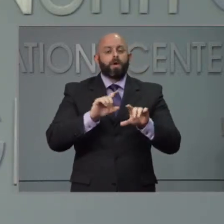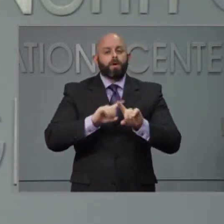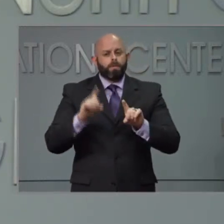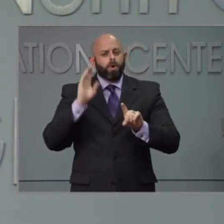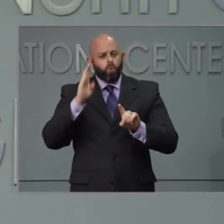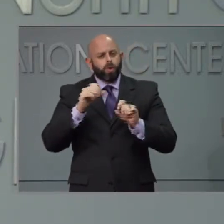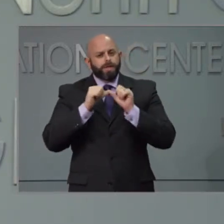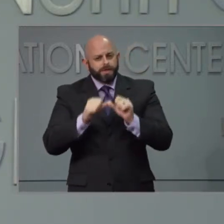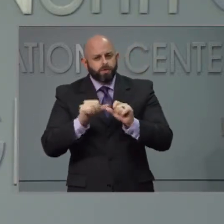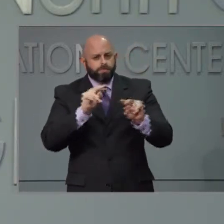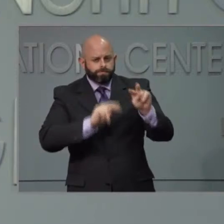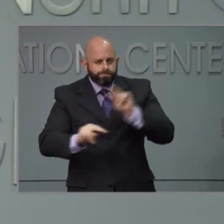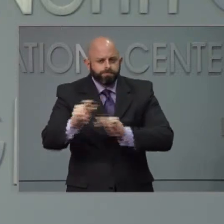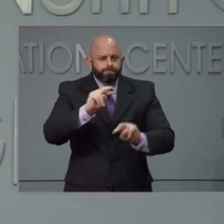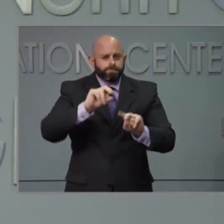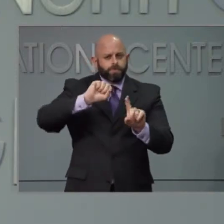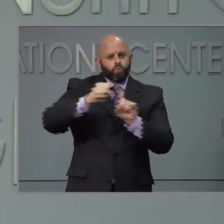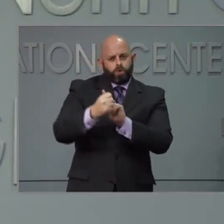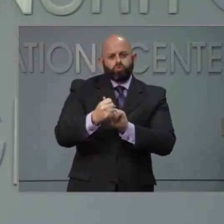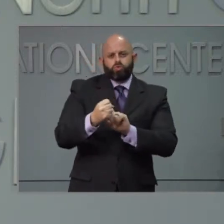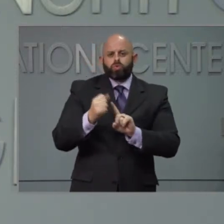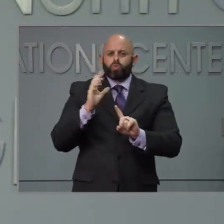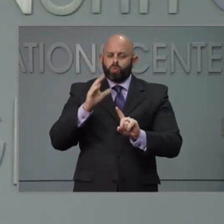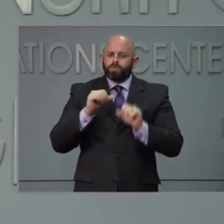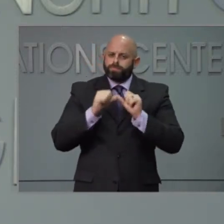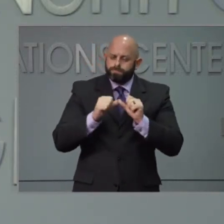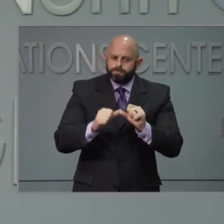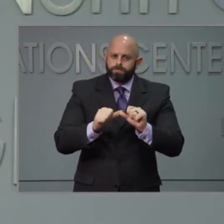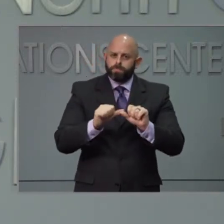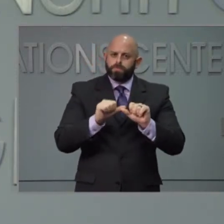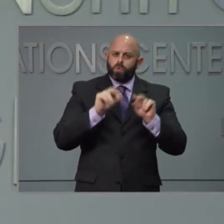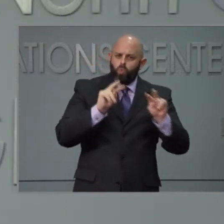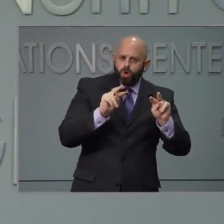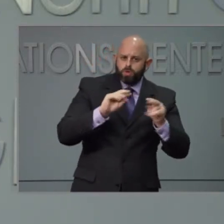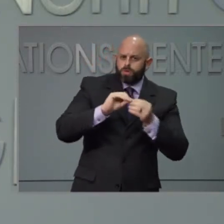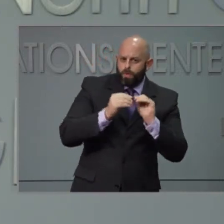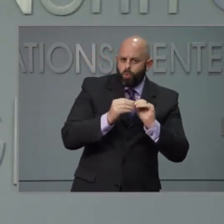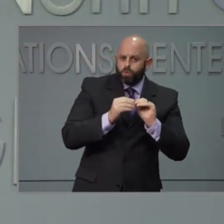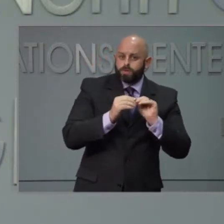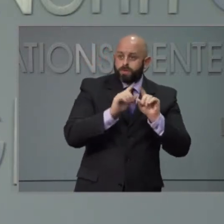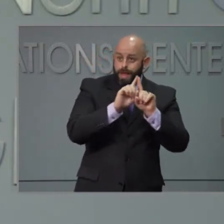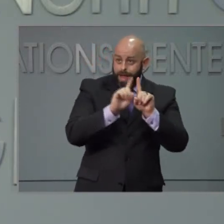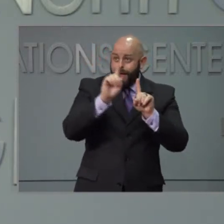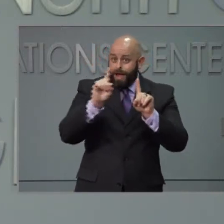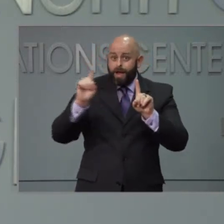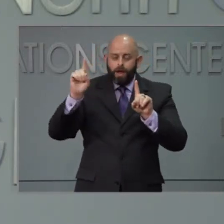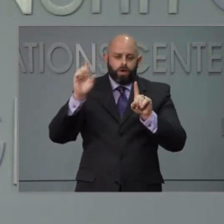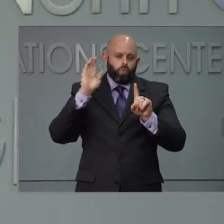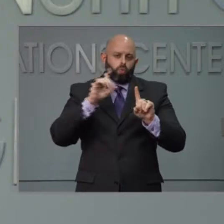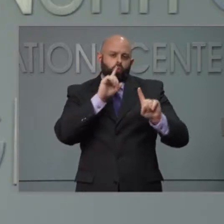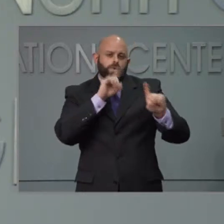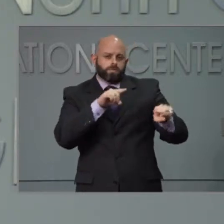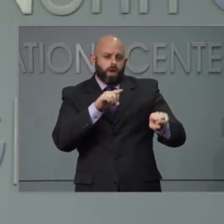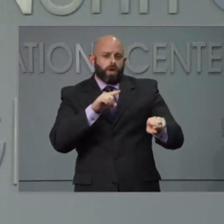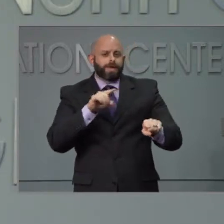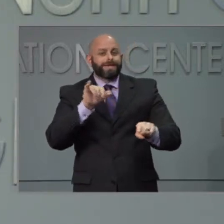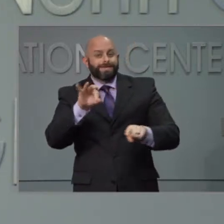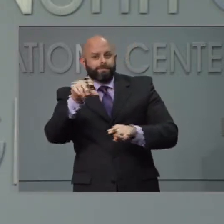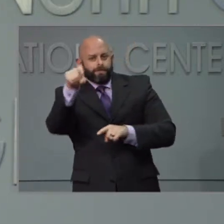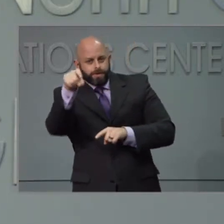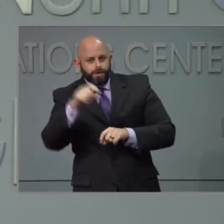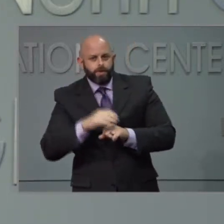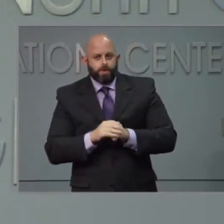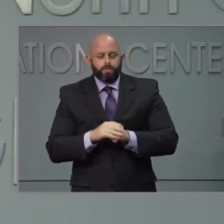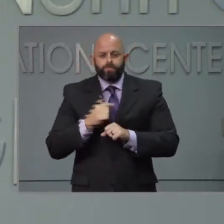will continue to watch these trends, and we'll do whatever is necessary. And I'll let Dr. Cohen address